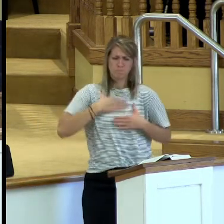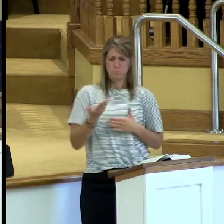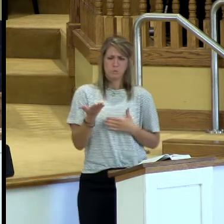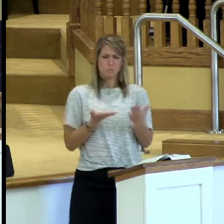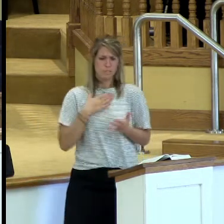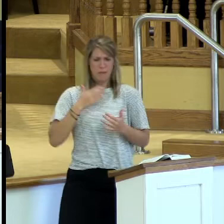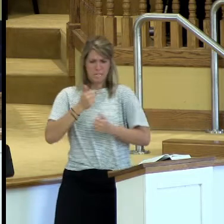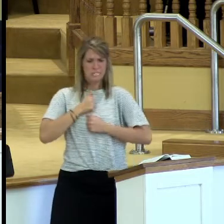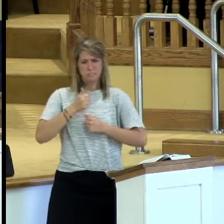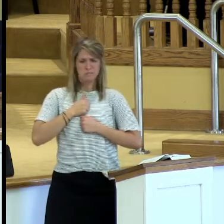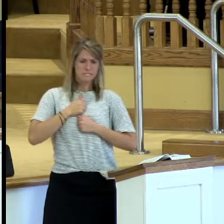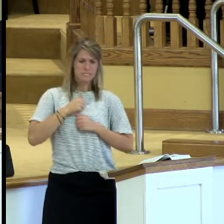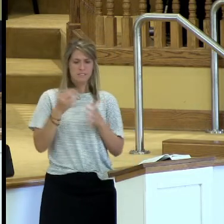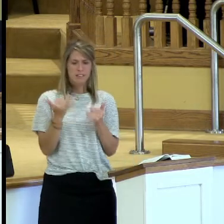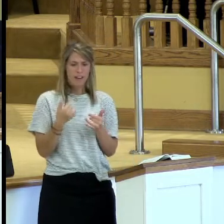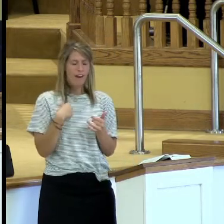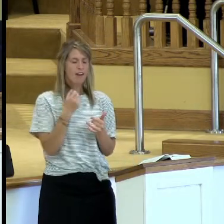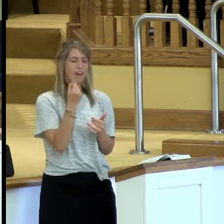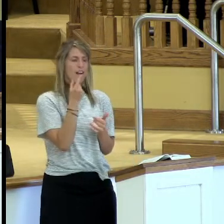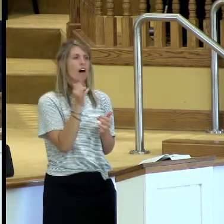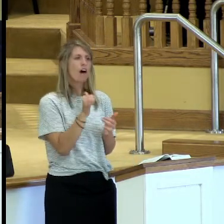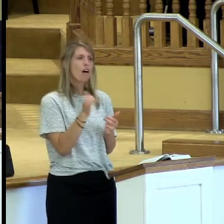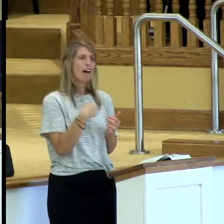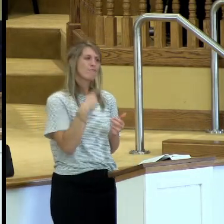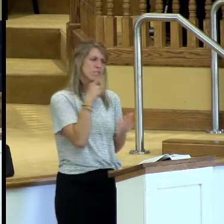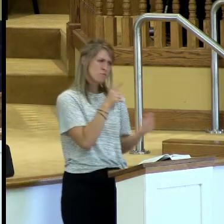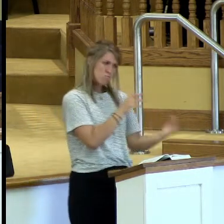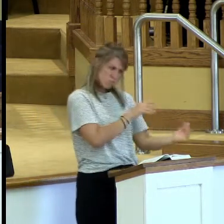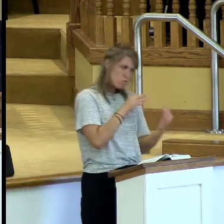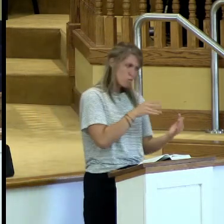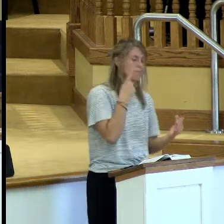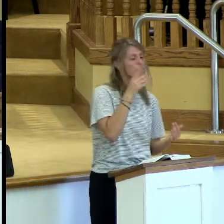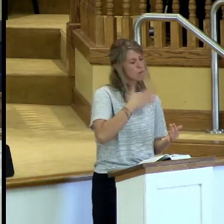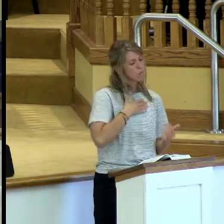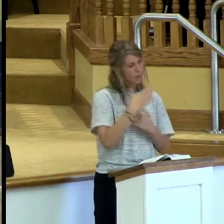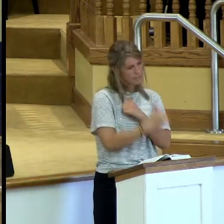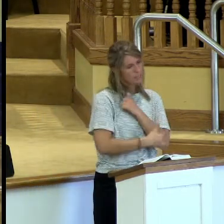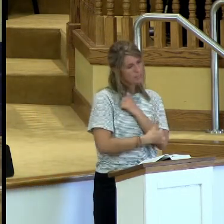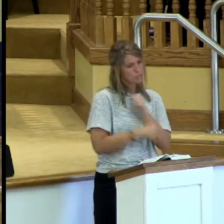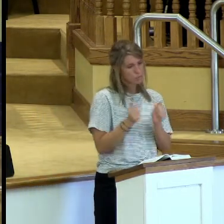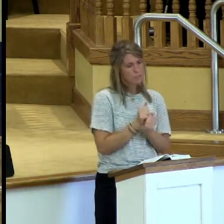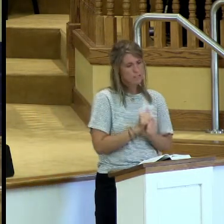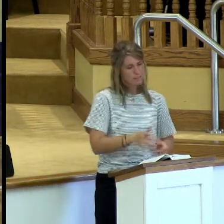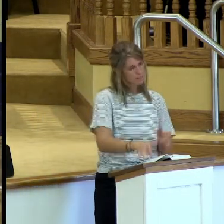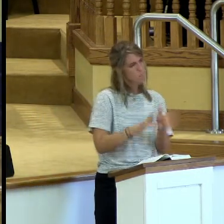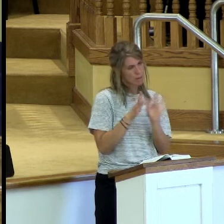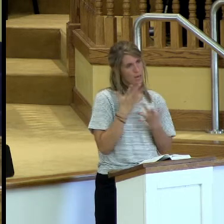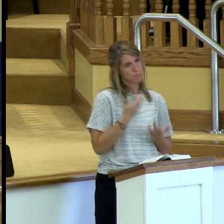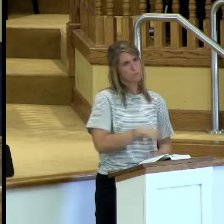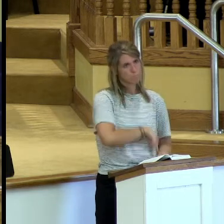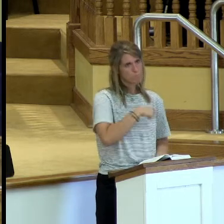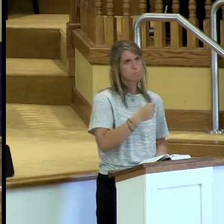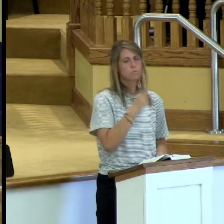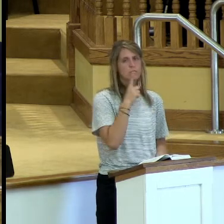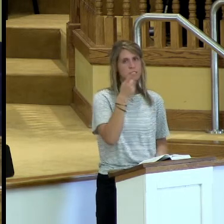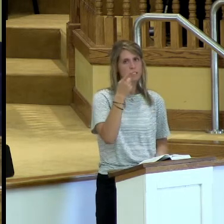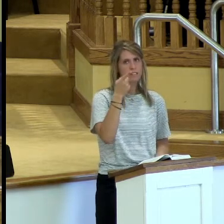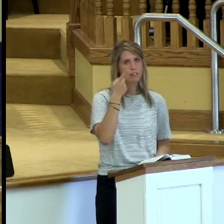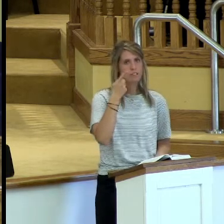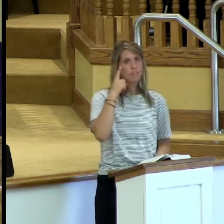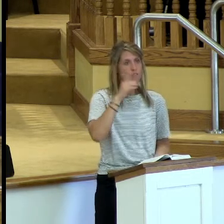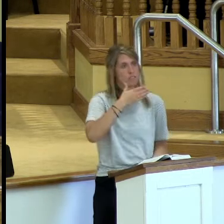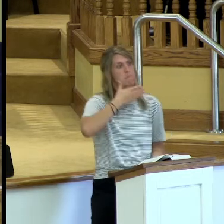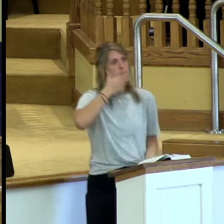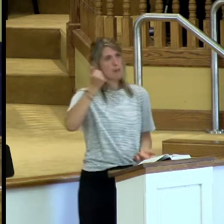I was fighting for it. Now I actually get to go to war for my country with a weapon. Yes, sir. That's for the